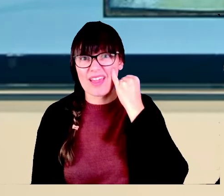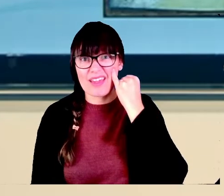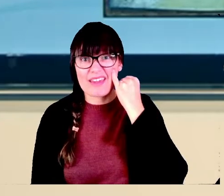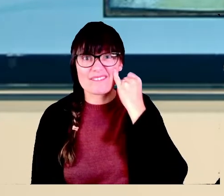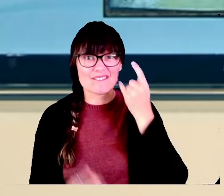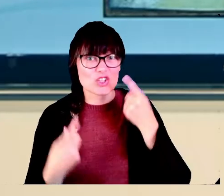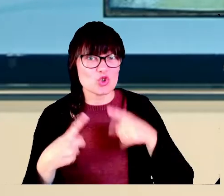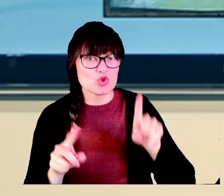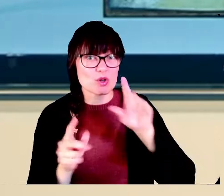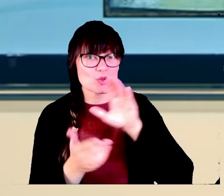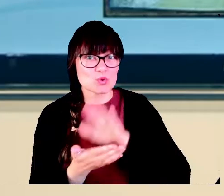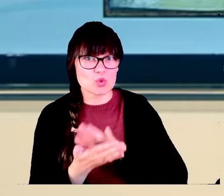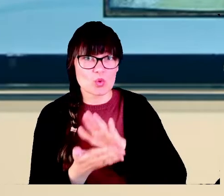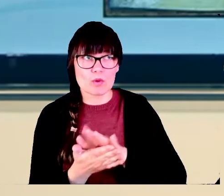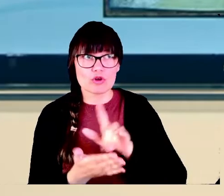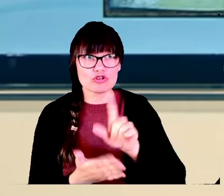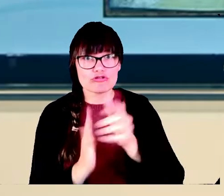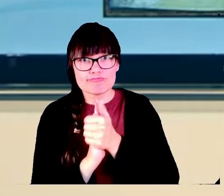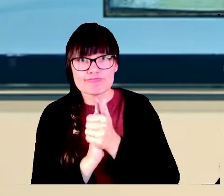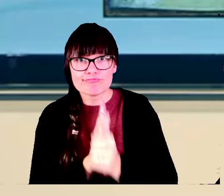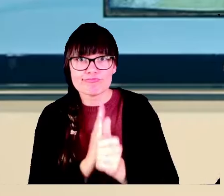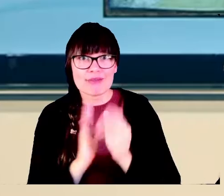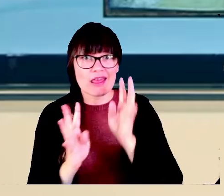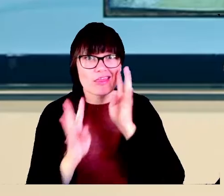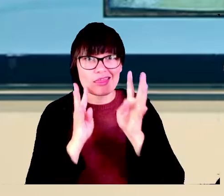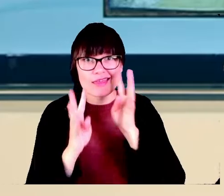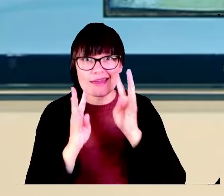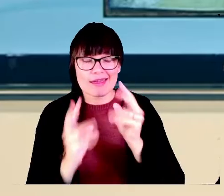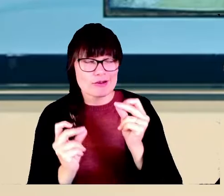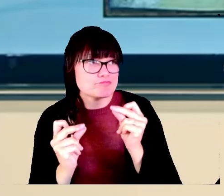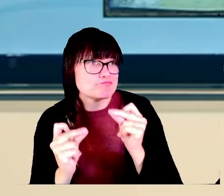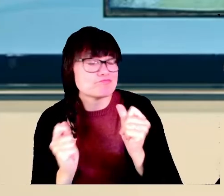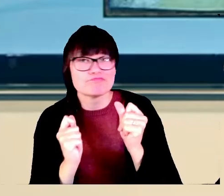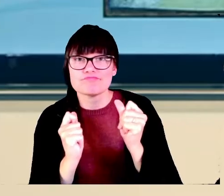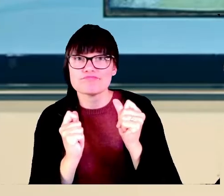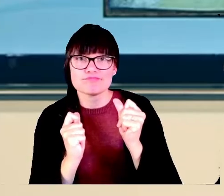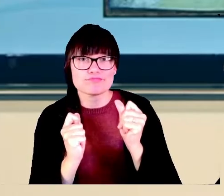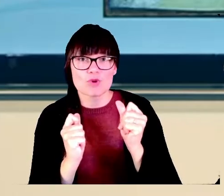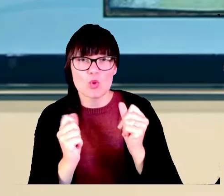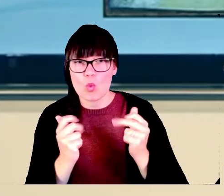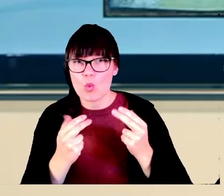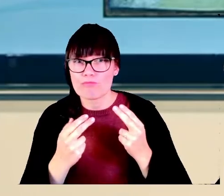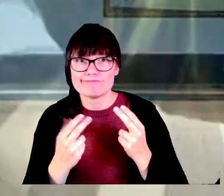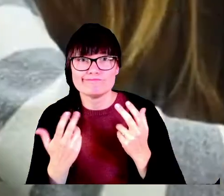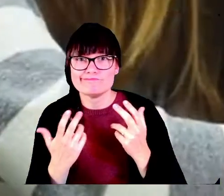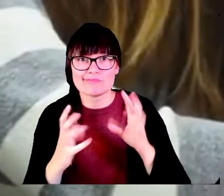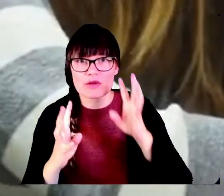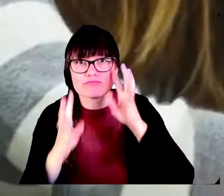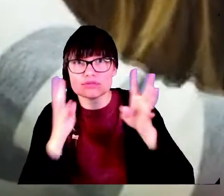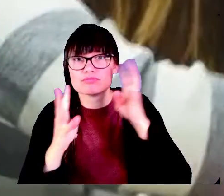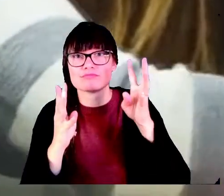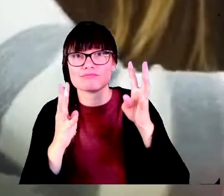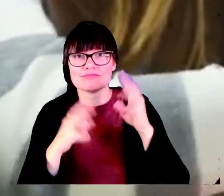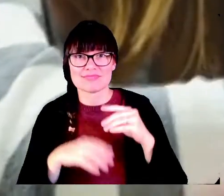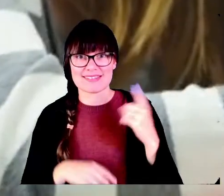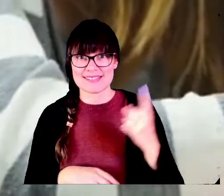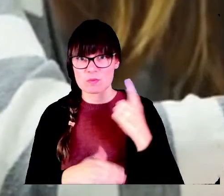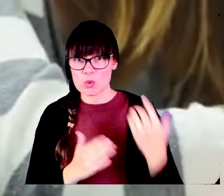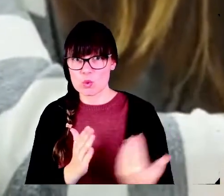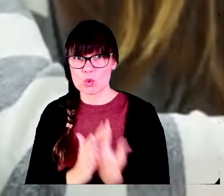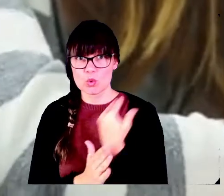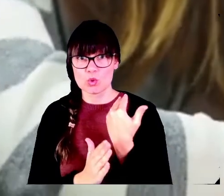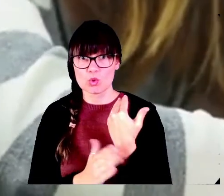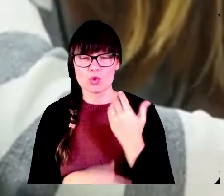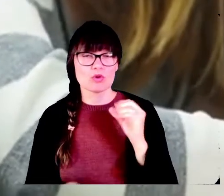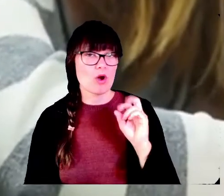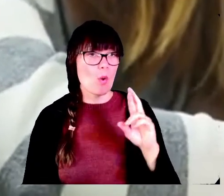at thinking up something right from scratch, brand new, that maybe has never been done before, or you can put something